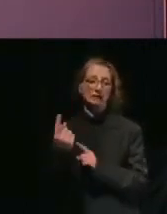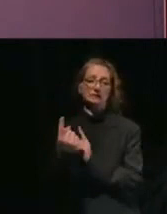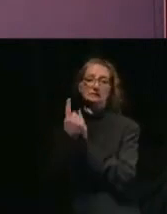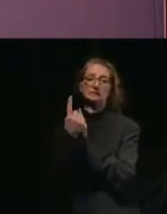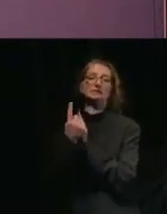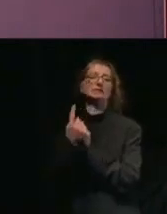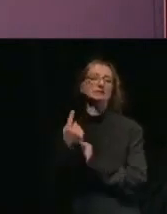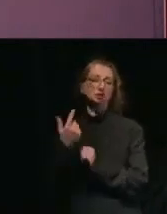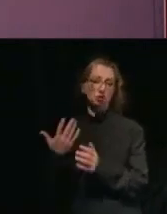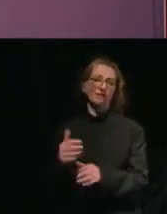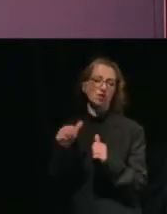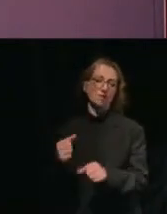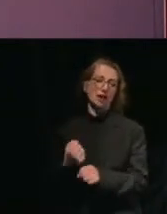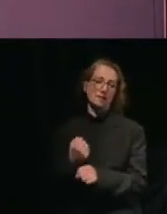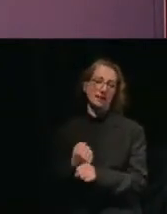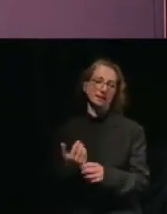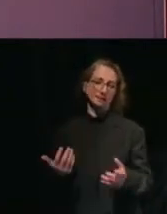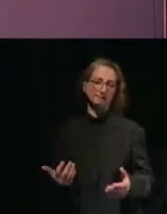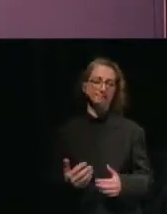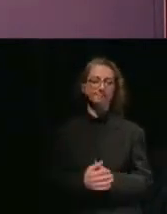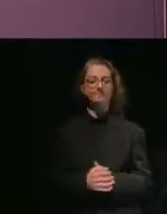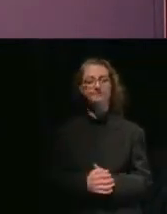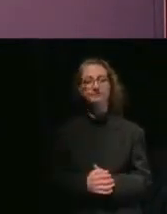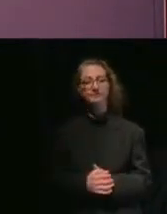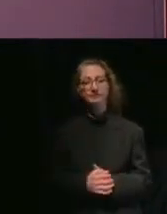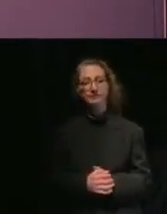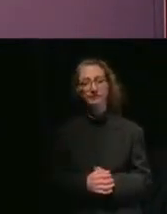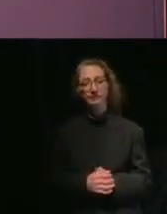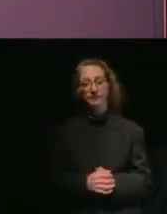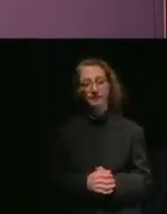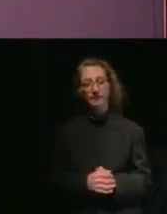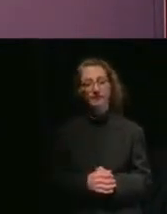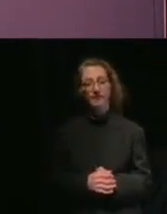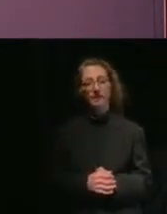But this also works, for example, with guest contracts,